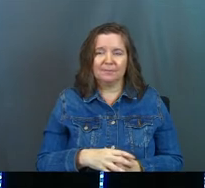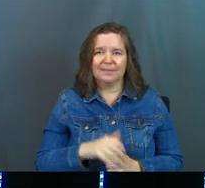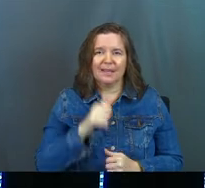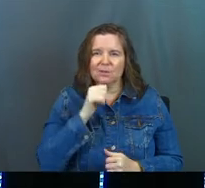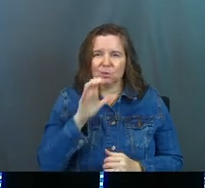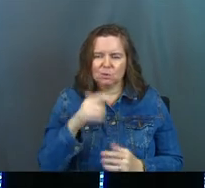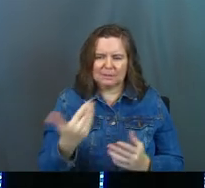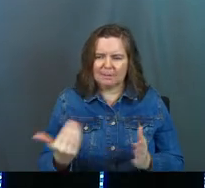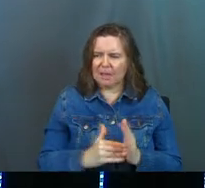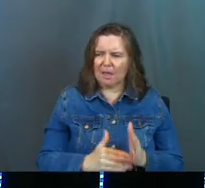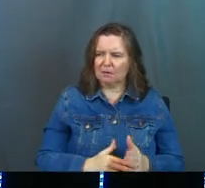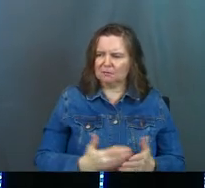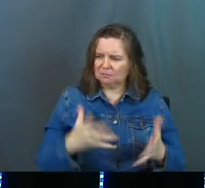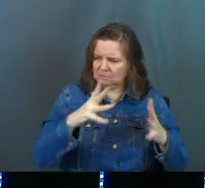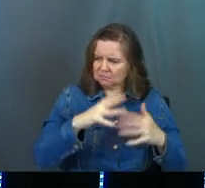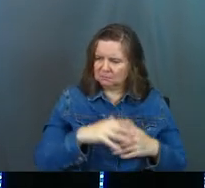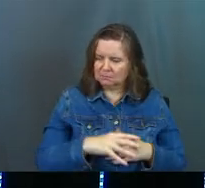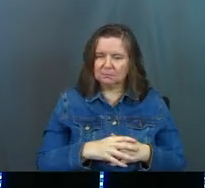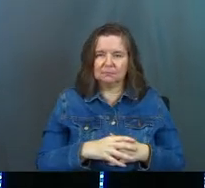And don't do this to me again.